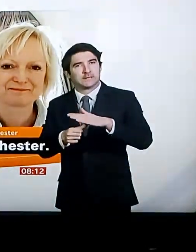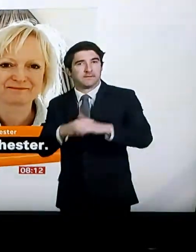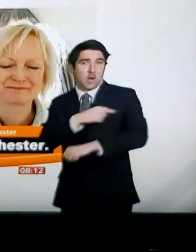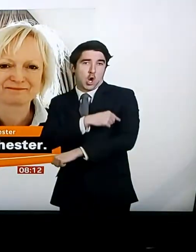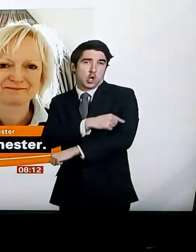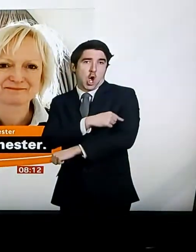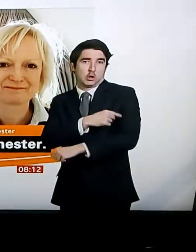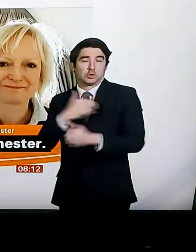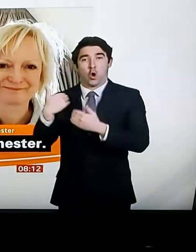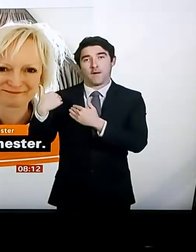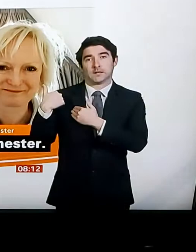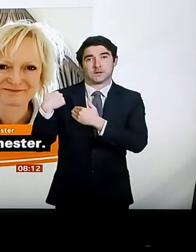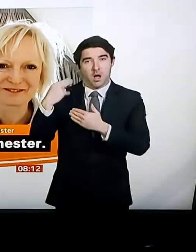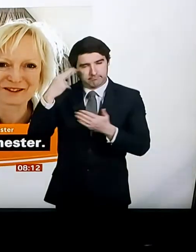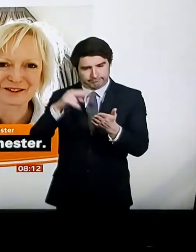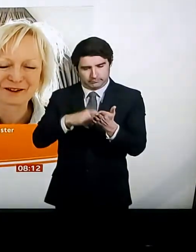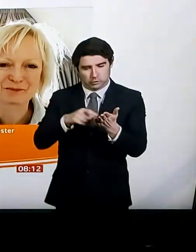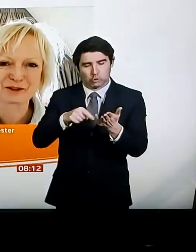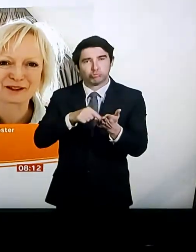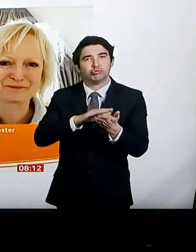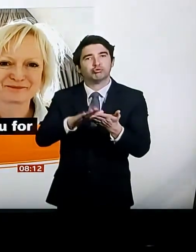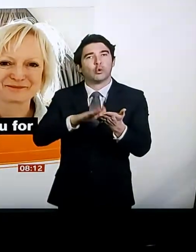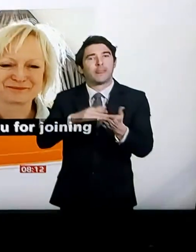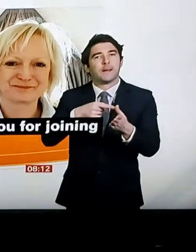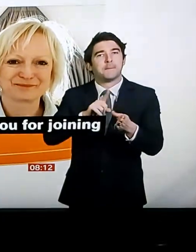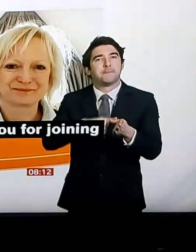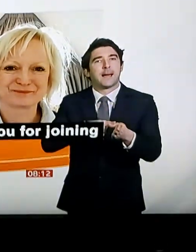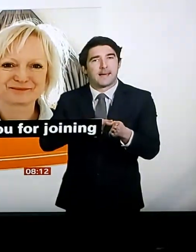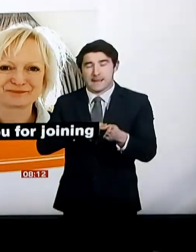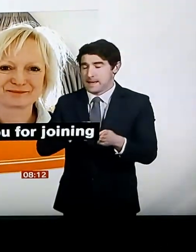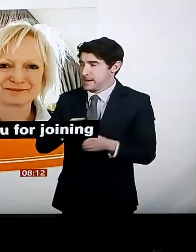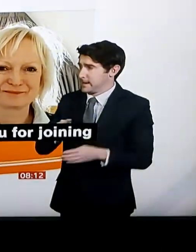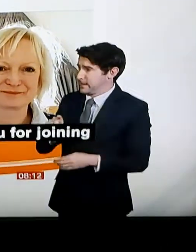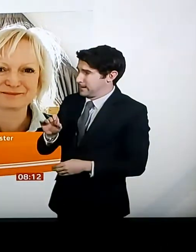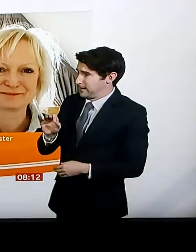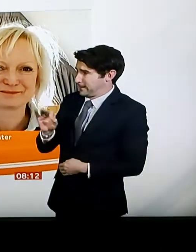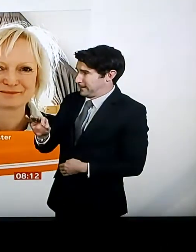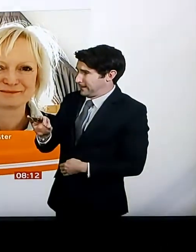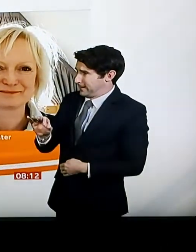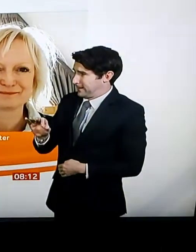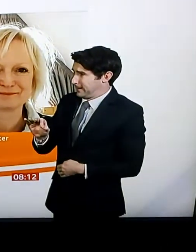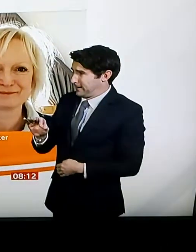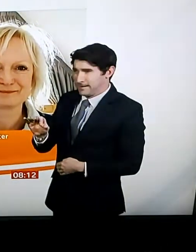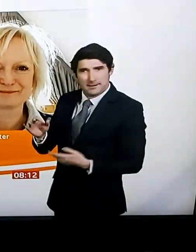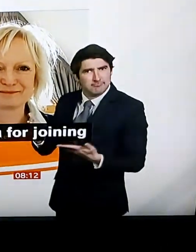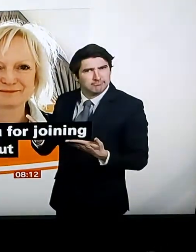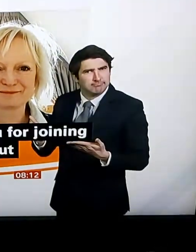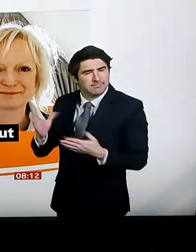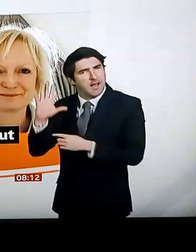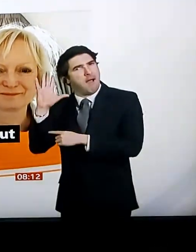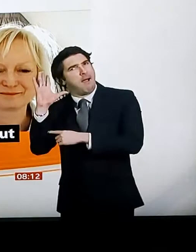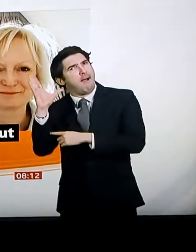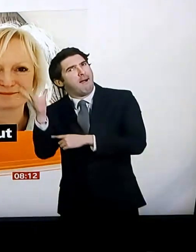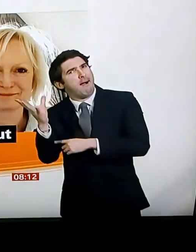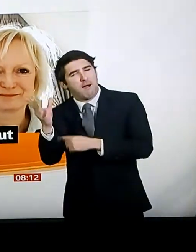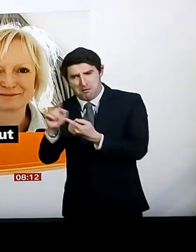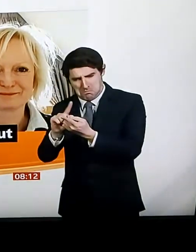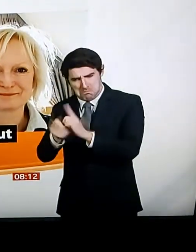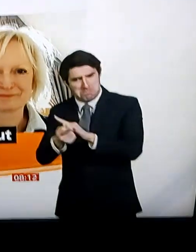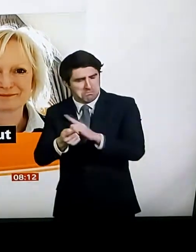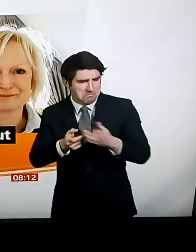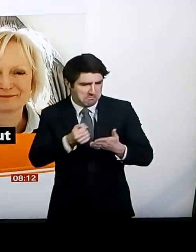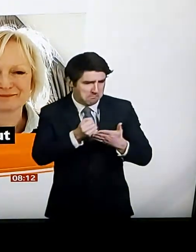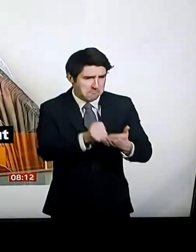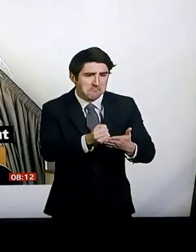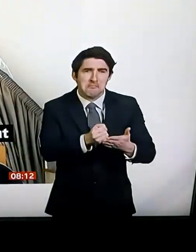in Colchester. Morning to you. Thanks very much for joining us. So tell us a little bit about what's happening with these with Virgin Atlantic and EasyJet